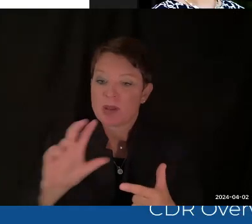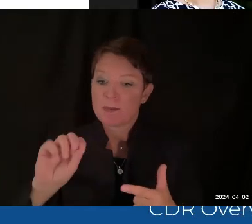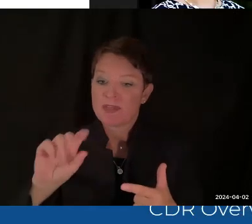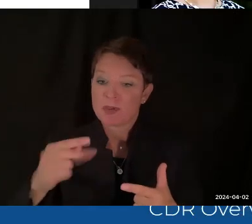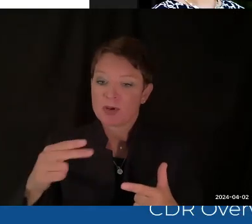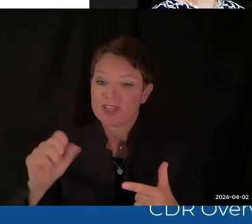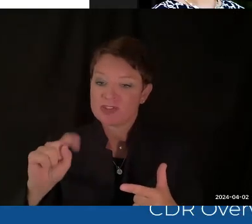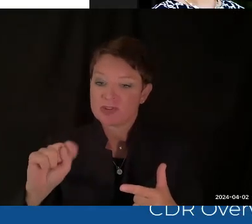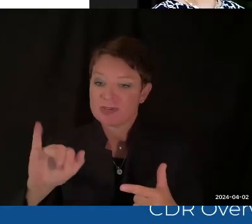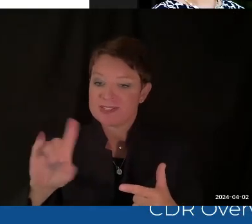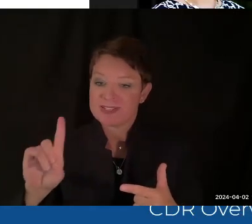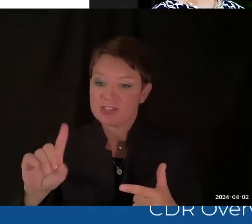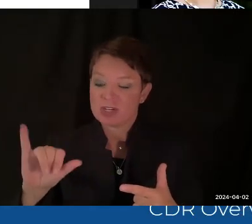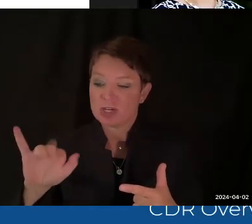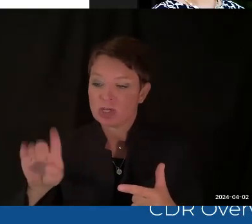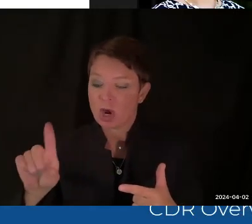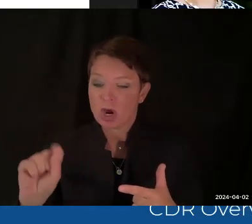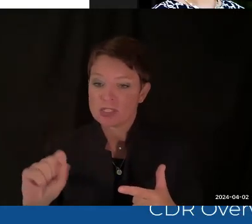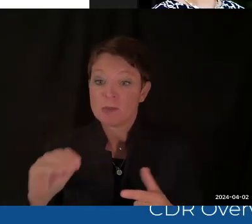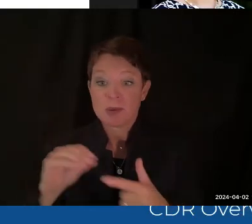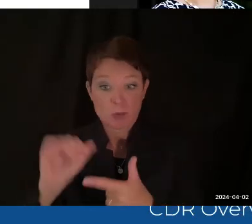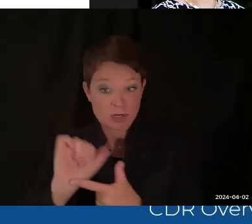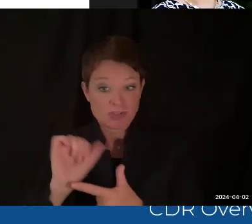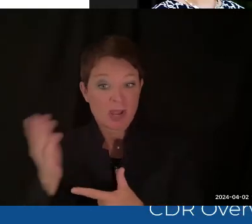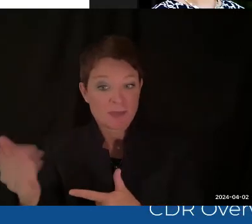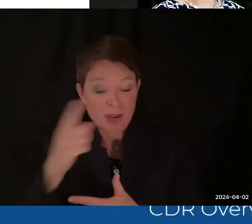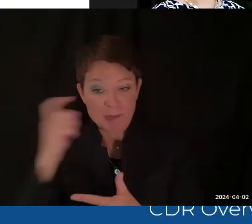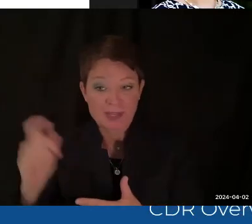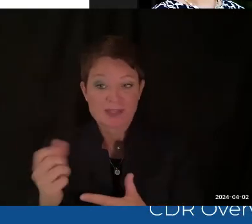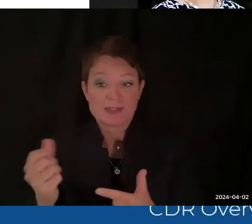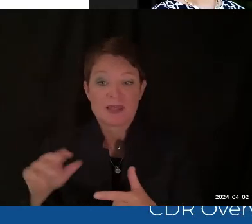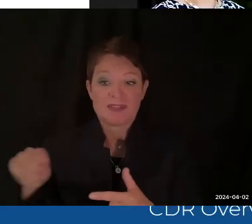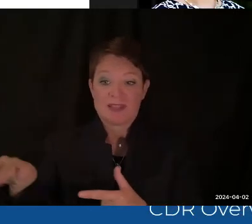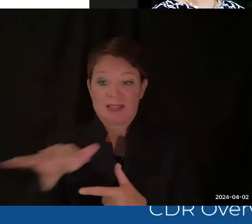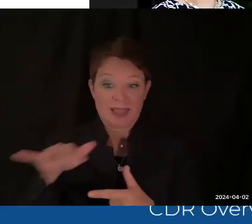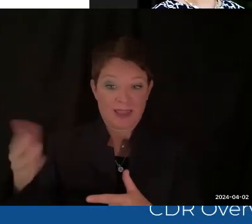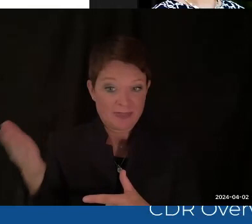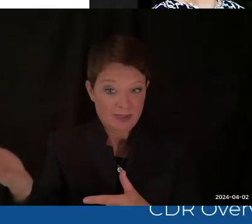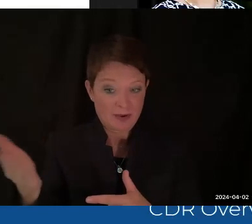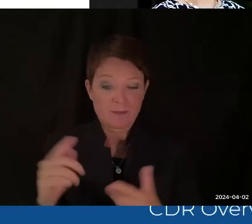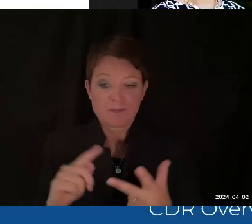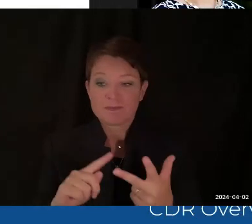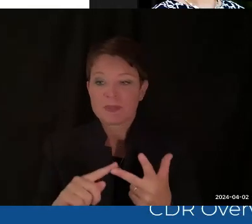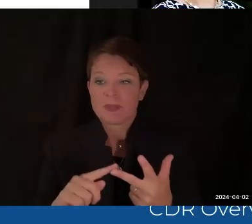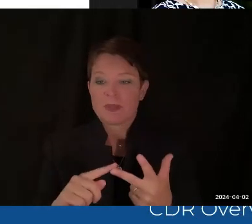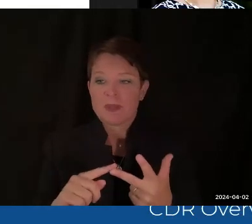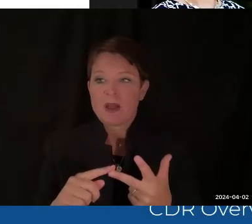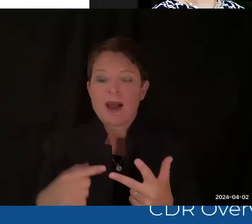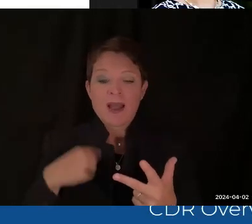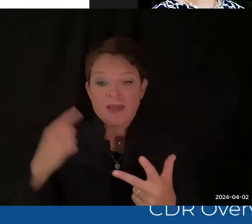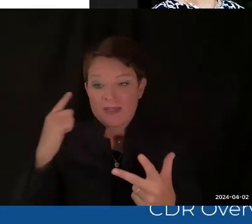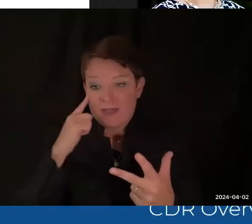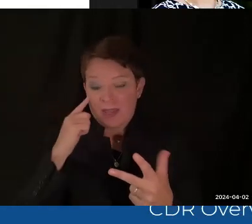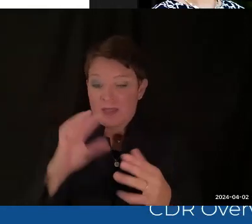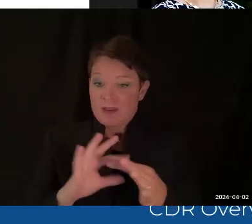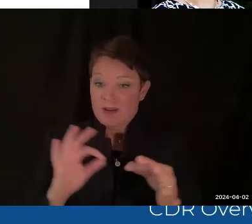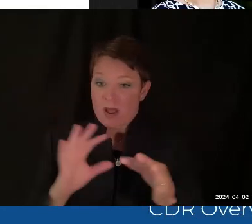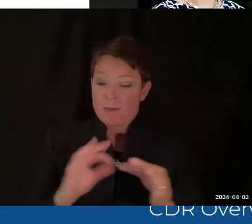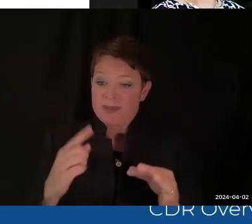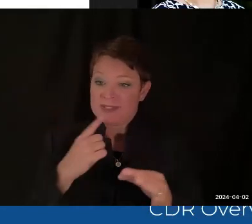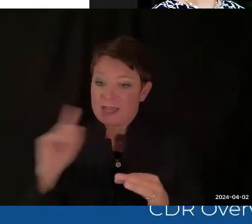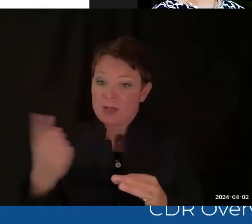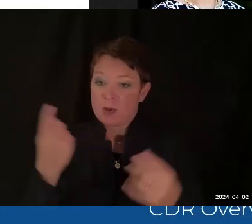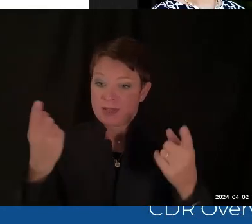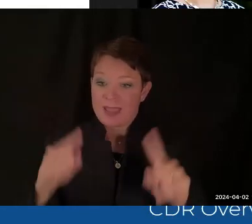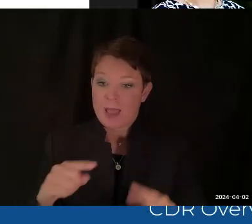Street Station Yards, which would create even more jobs because of the amount of land taken up there. So I think the comment saying that it could only